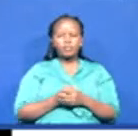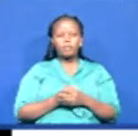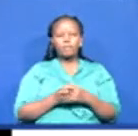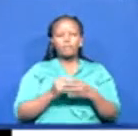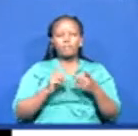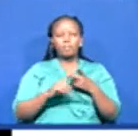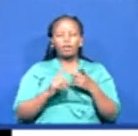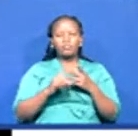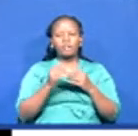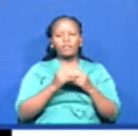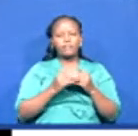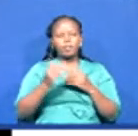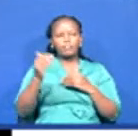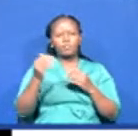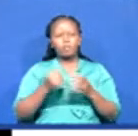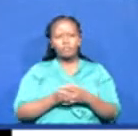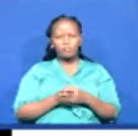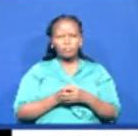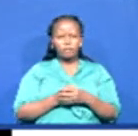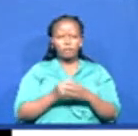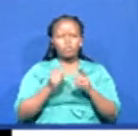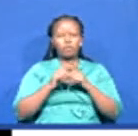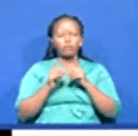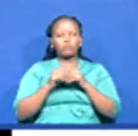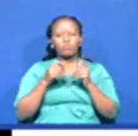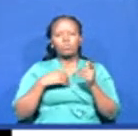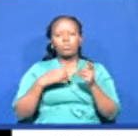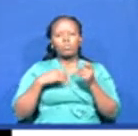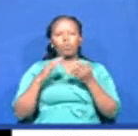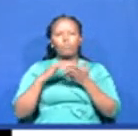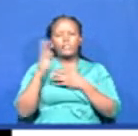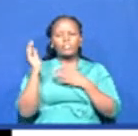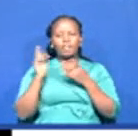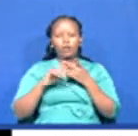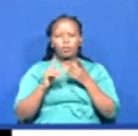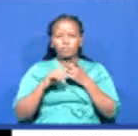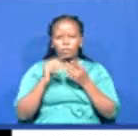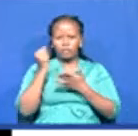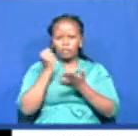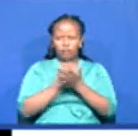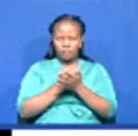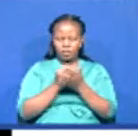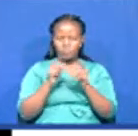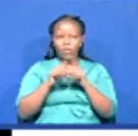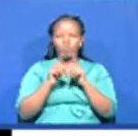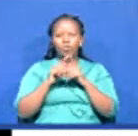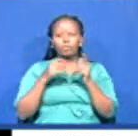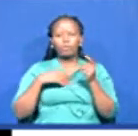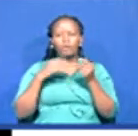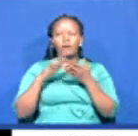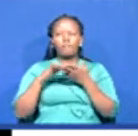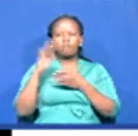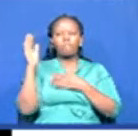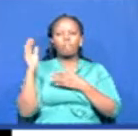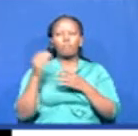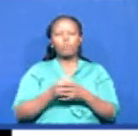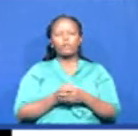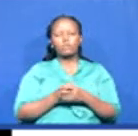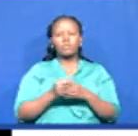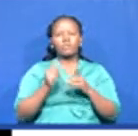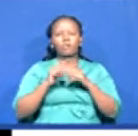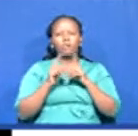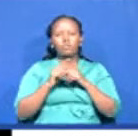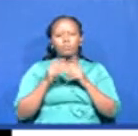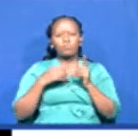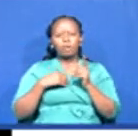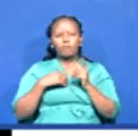The data will be used by border and customs officers to verify goods to be imported and prevent counterfeit products before entering